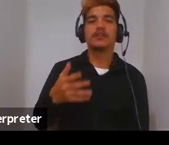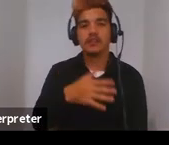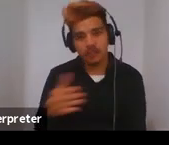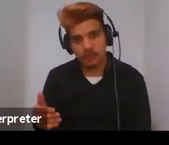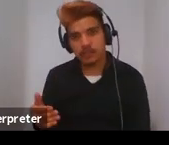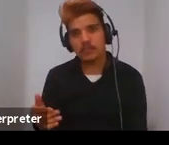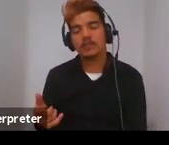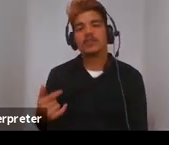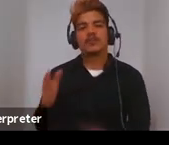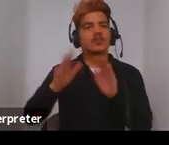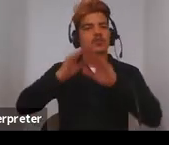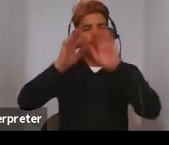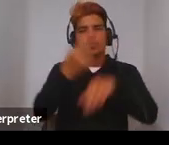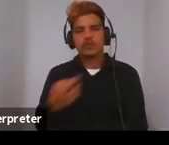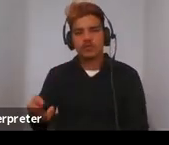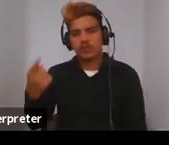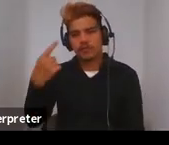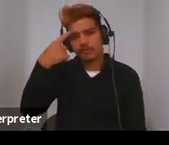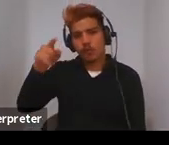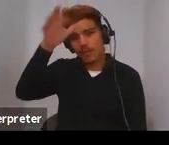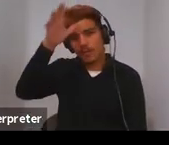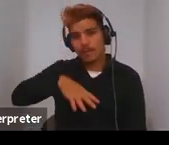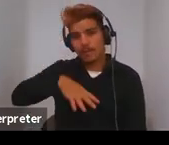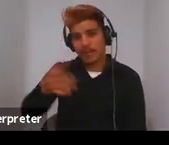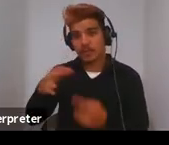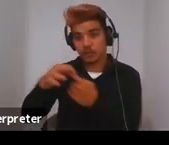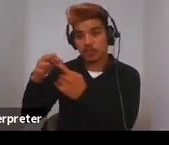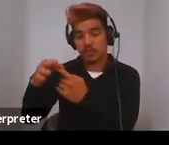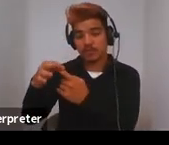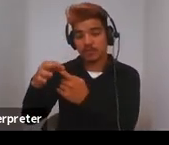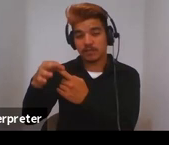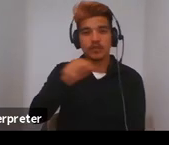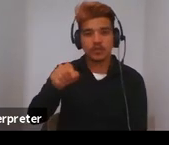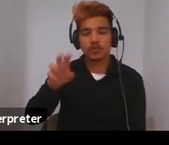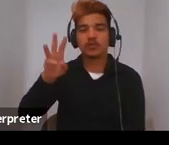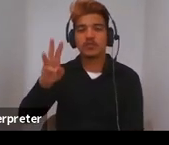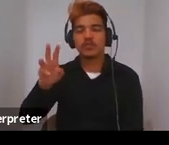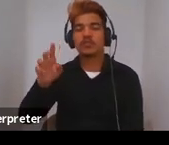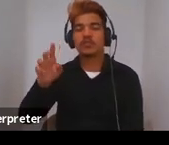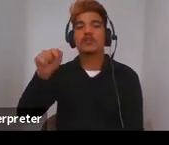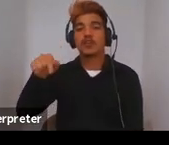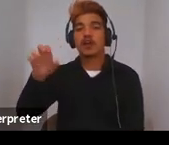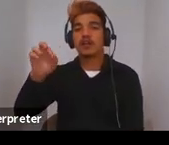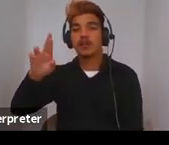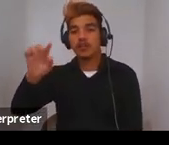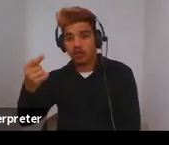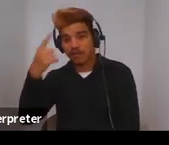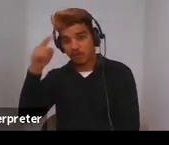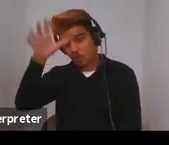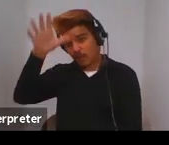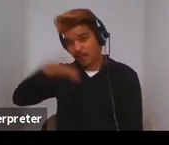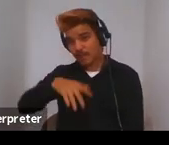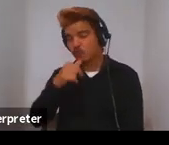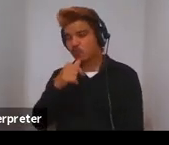some wonderful resources for men specifically, such as 1in6.org, that is specifically for men who